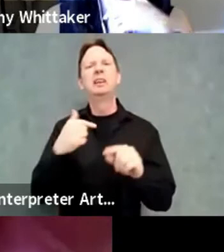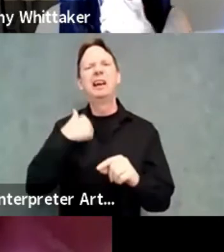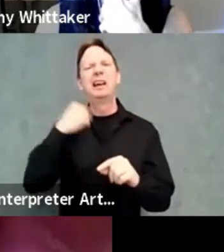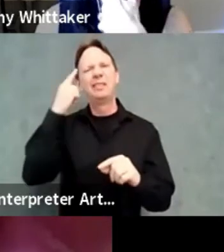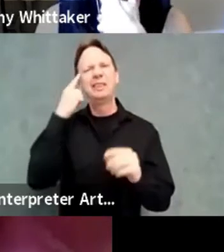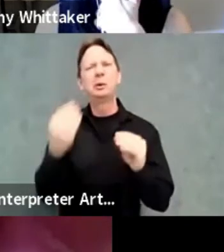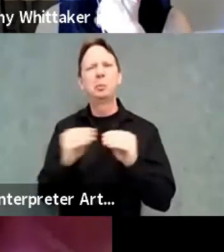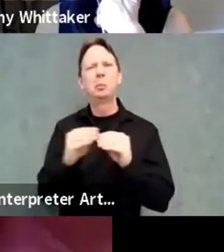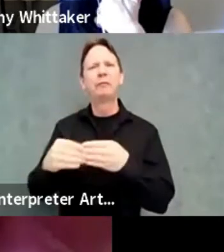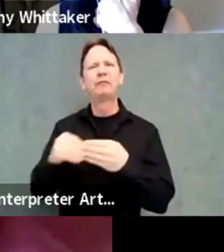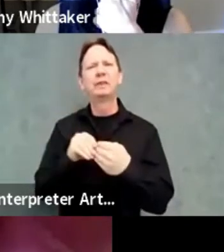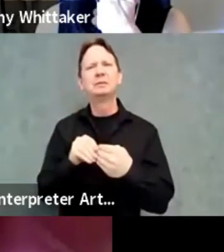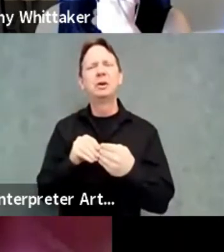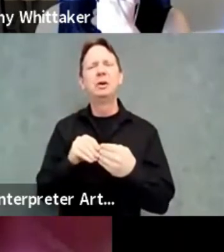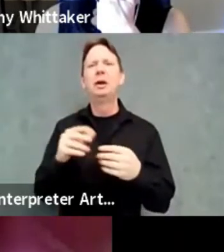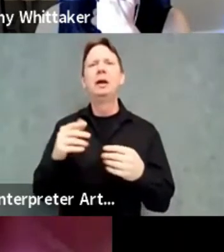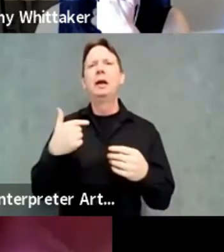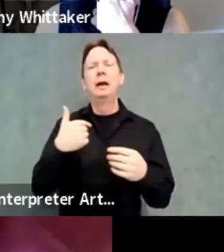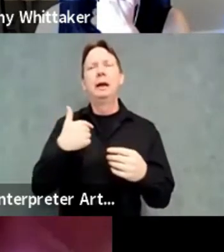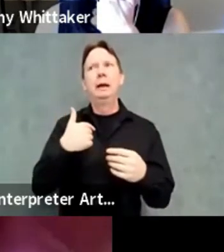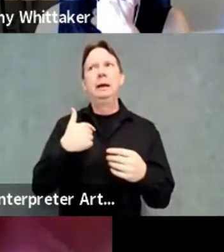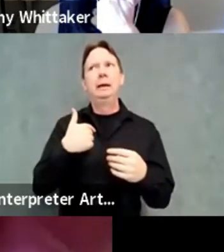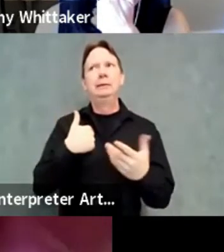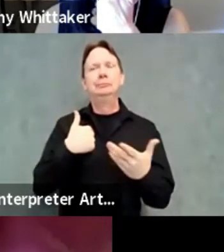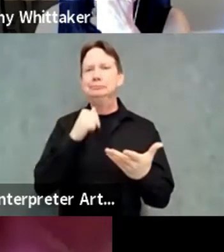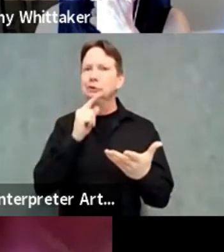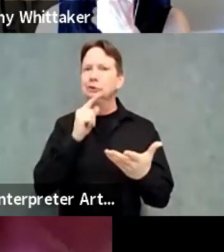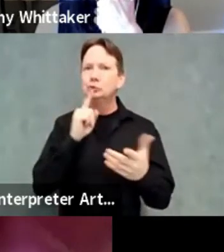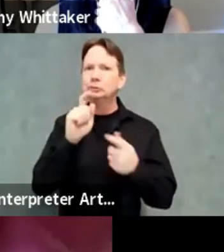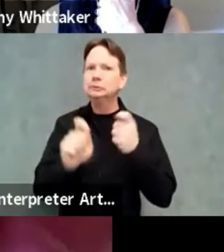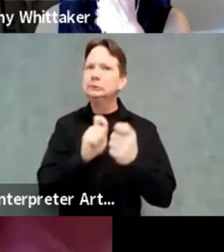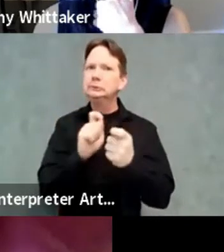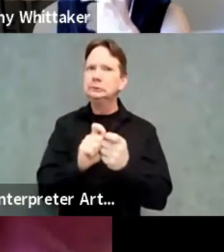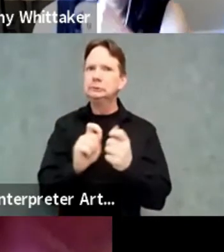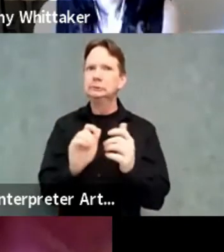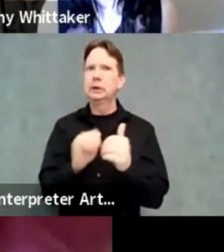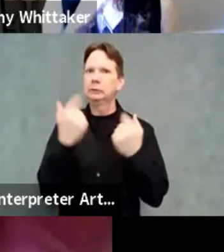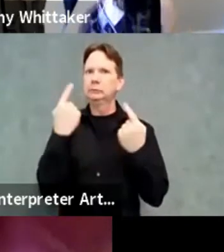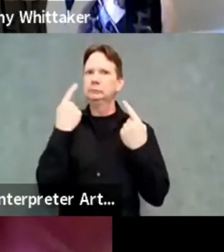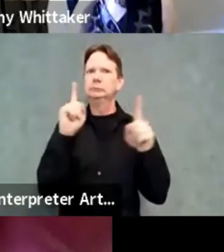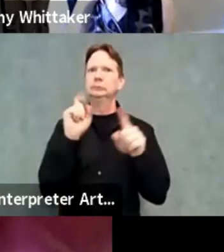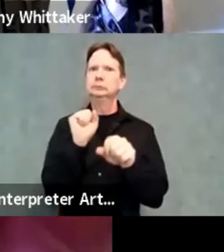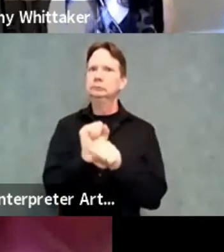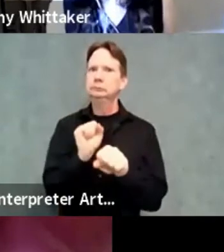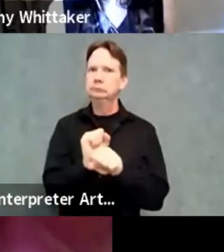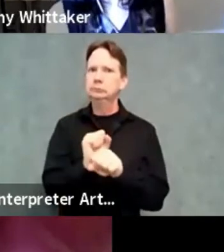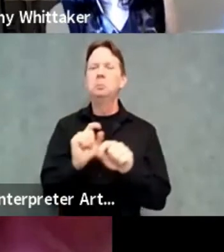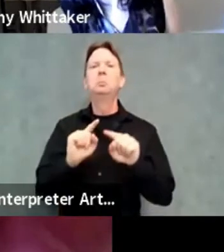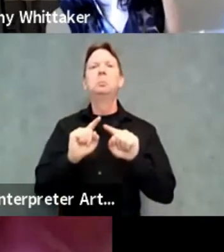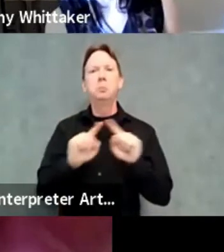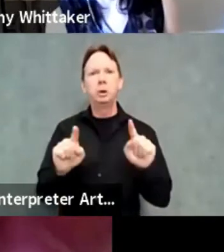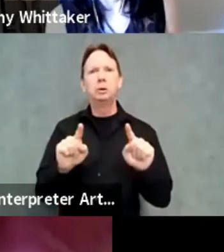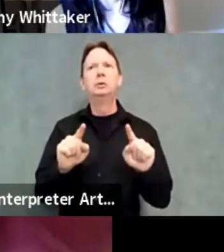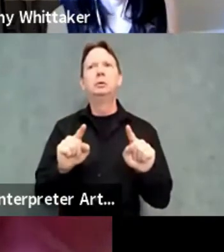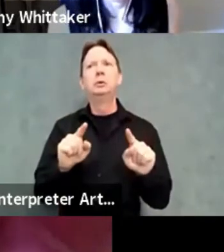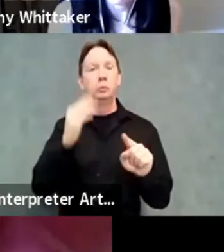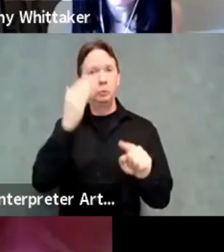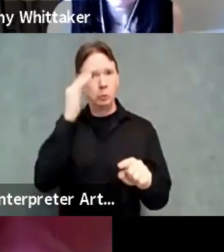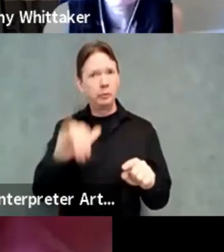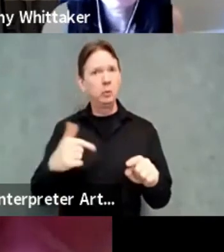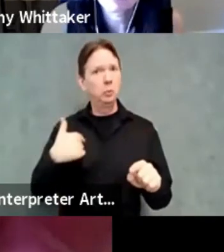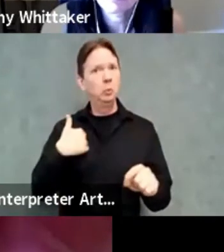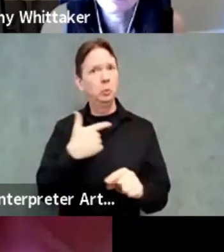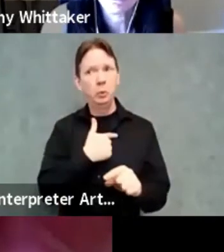know exactly how it works. It would seem to me that that wouldn't make sense, because if multiple SIGs, we encourage SIGs to co-sponsor events because it